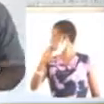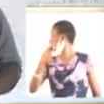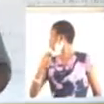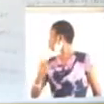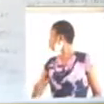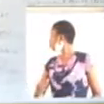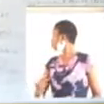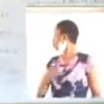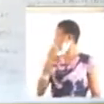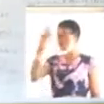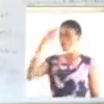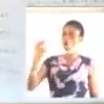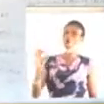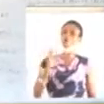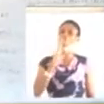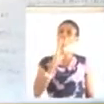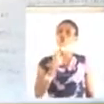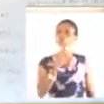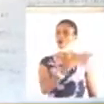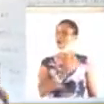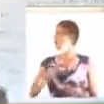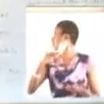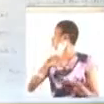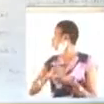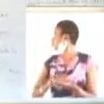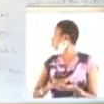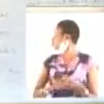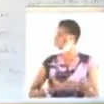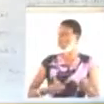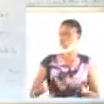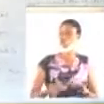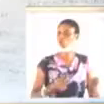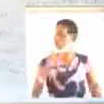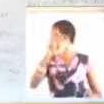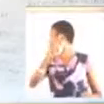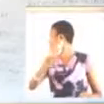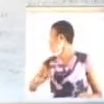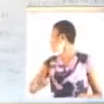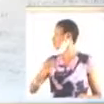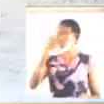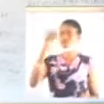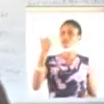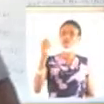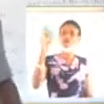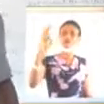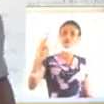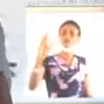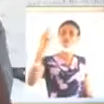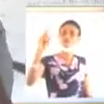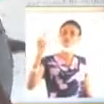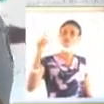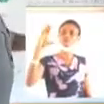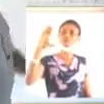These are agencies of government saddled with the responsibility of controlling the use